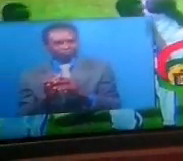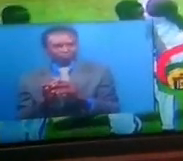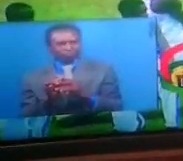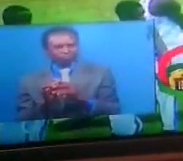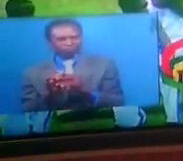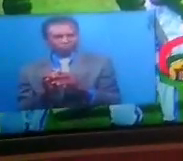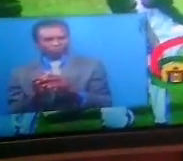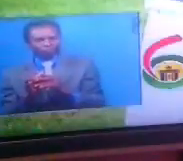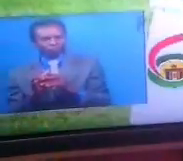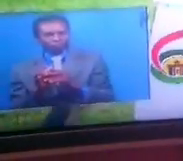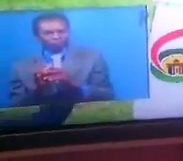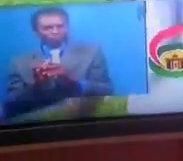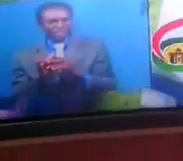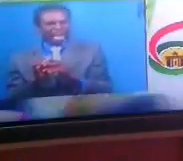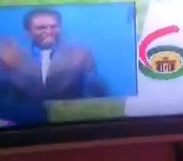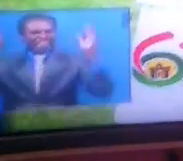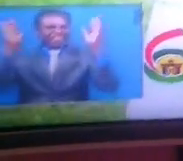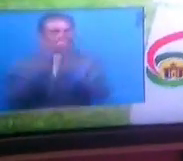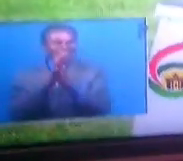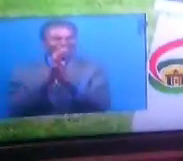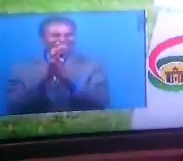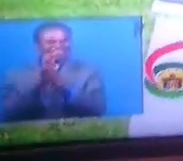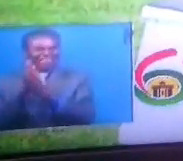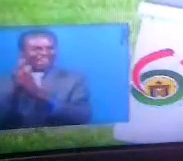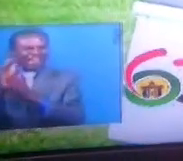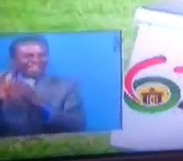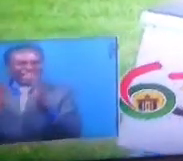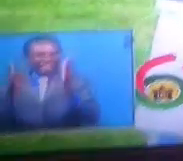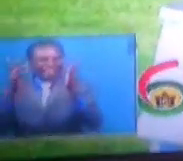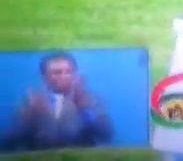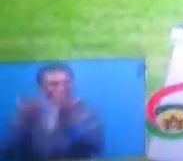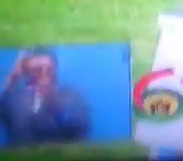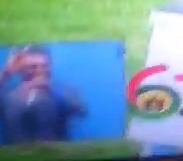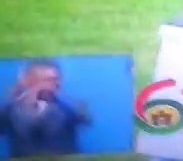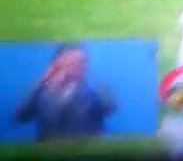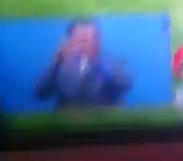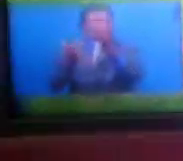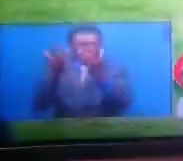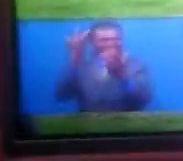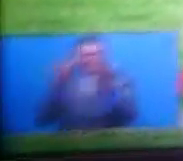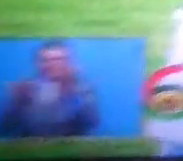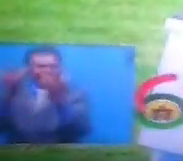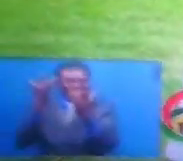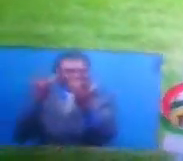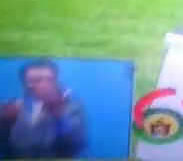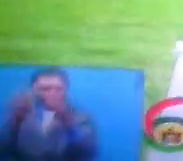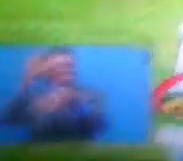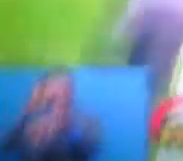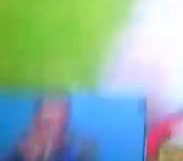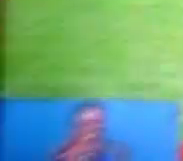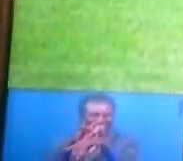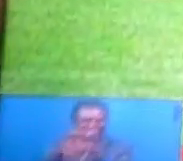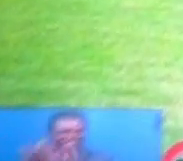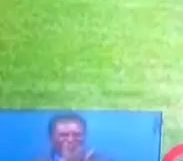wow. Hey. And so there we had a brother. He tried to jump over it.